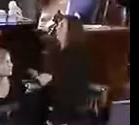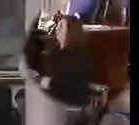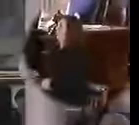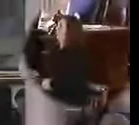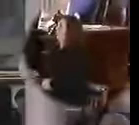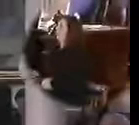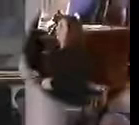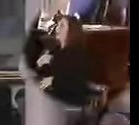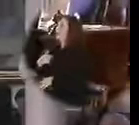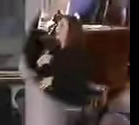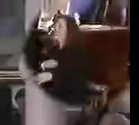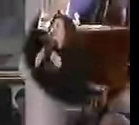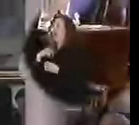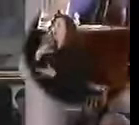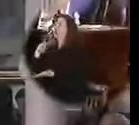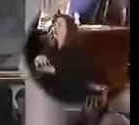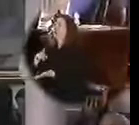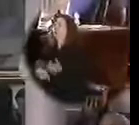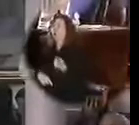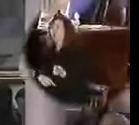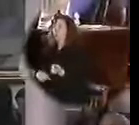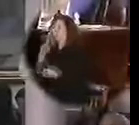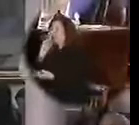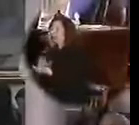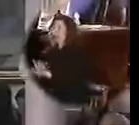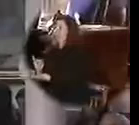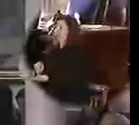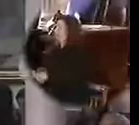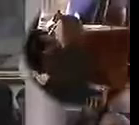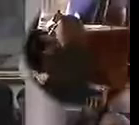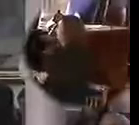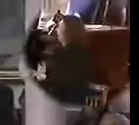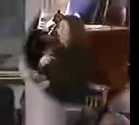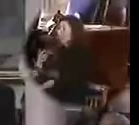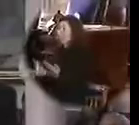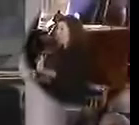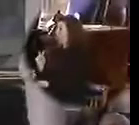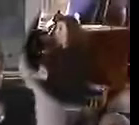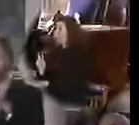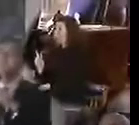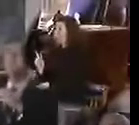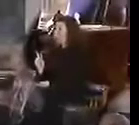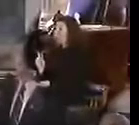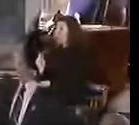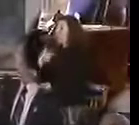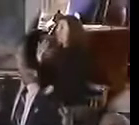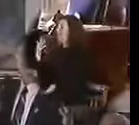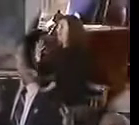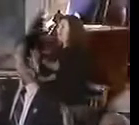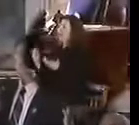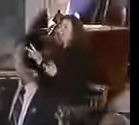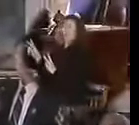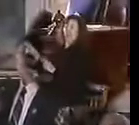We said, we're going to stand for you and the things you believe. And I may lose. I may go down as the